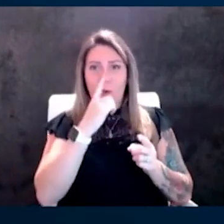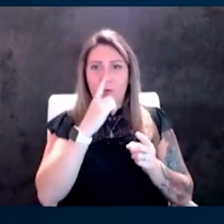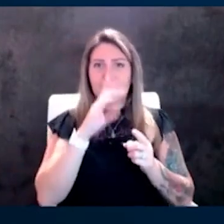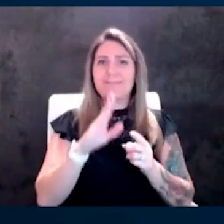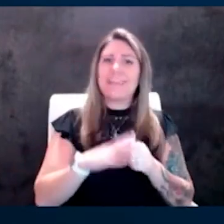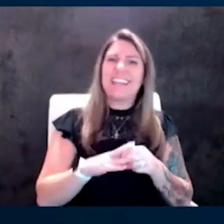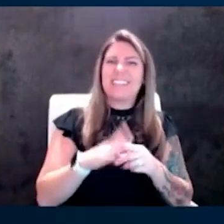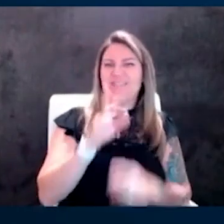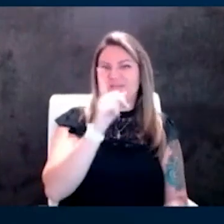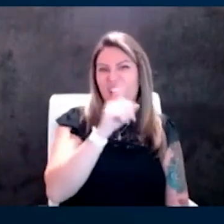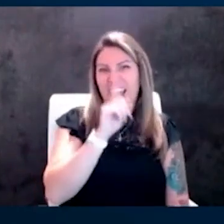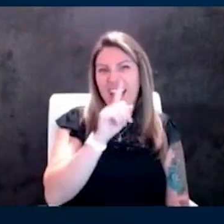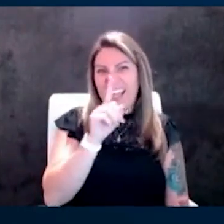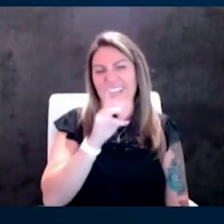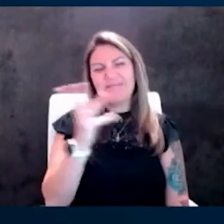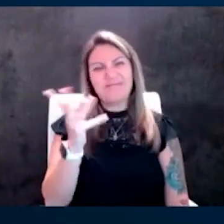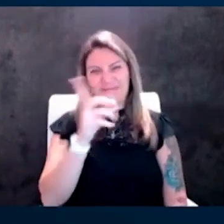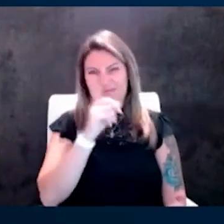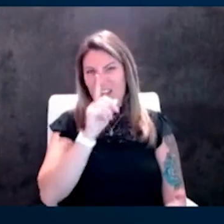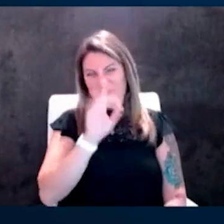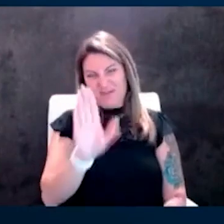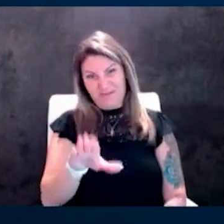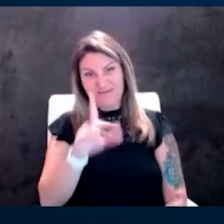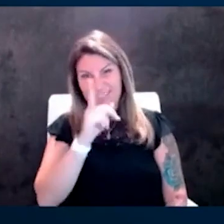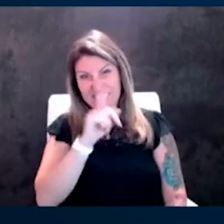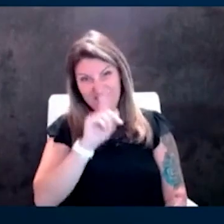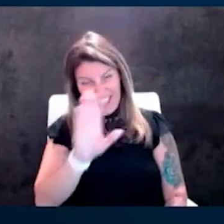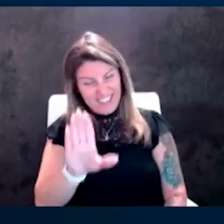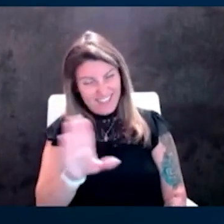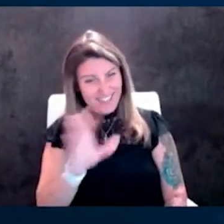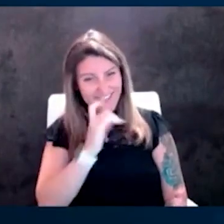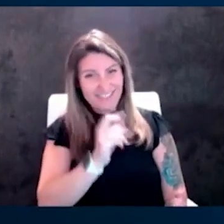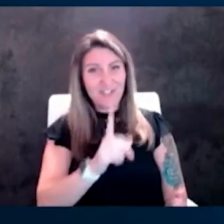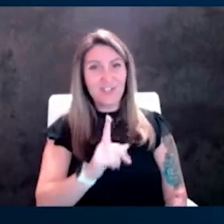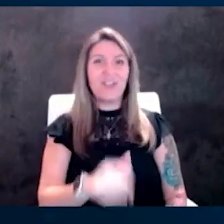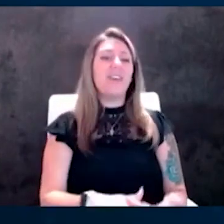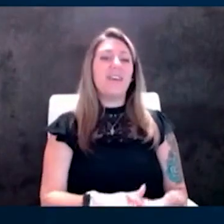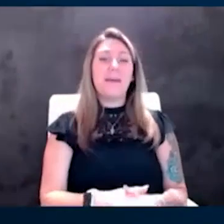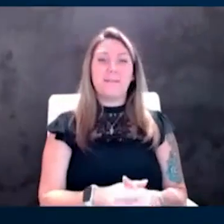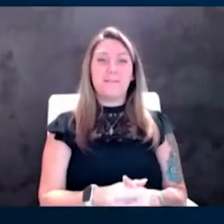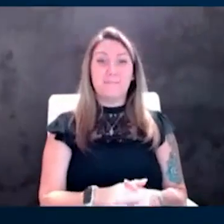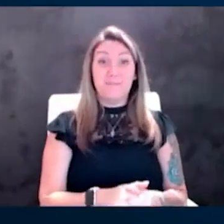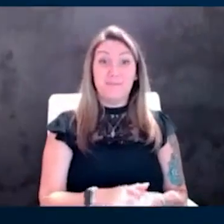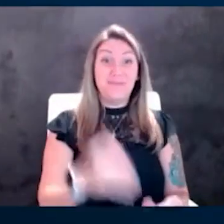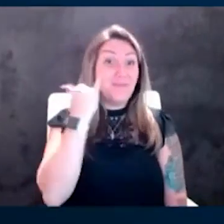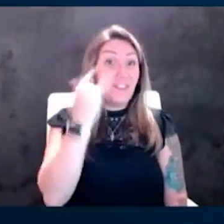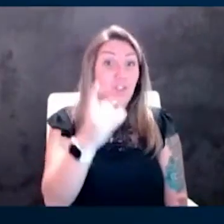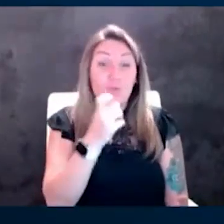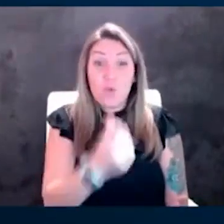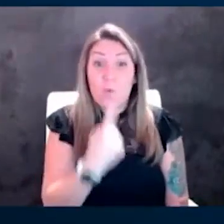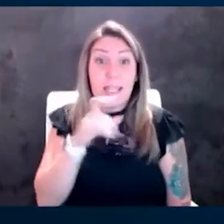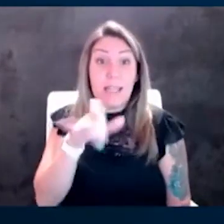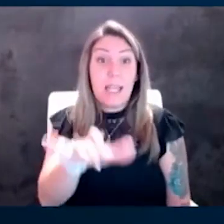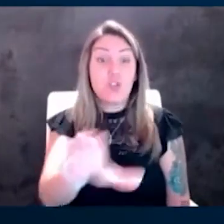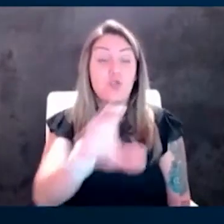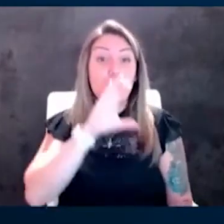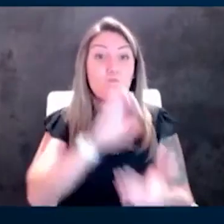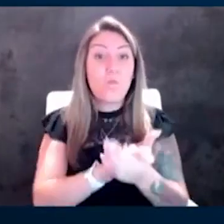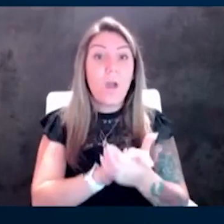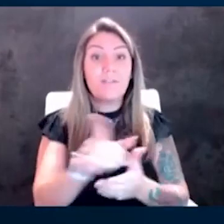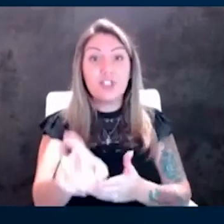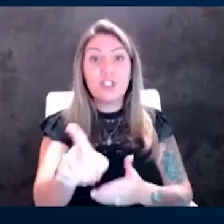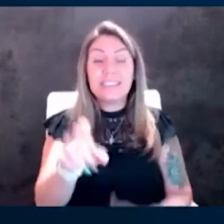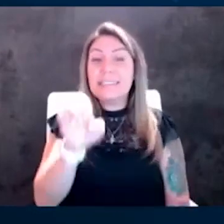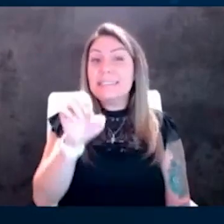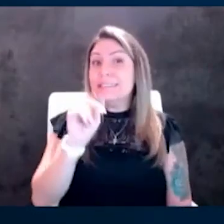We all agree to that. Simpson, wives' tale. Okay. If you don't say wives' tale, I your think- wife's going to come after you. His wife's an ENT surgeon, by the way.